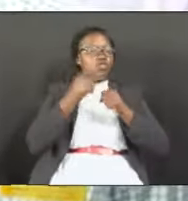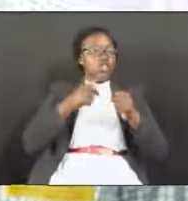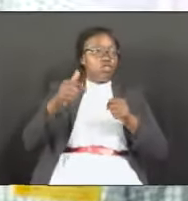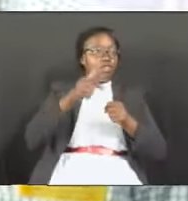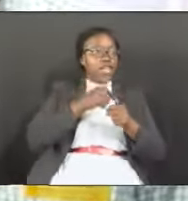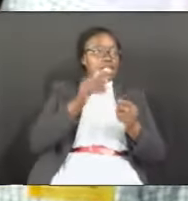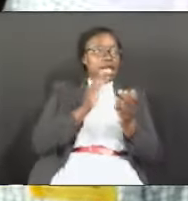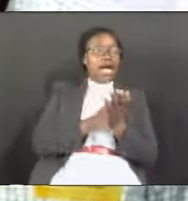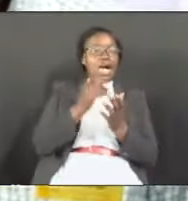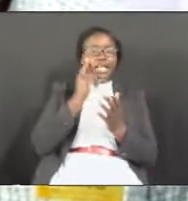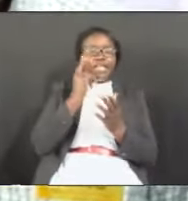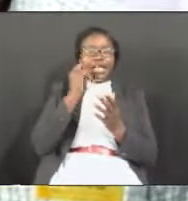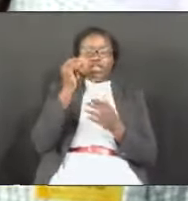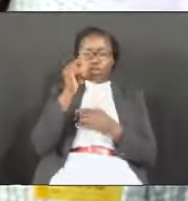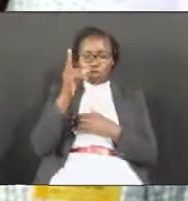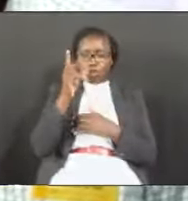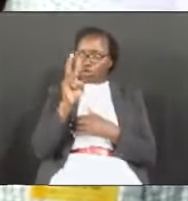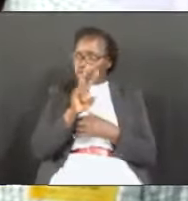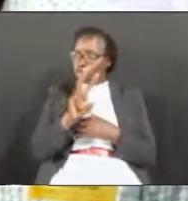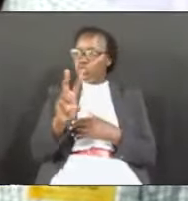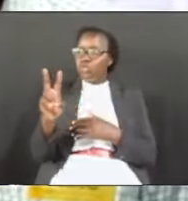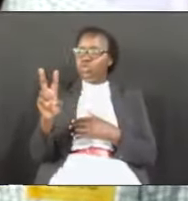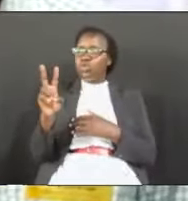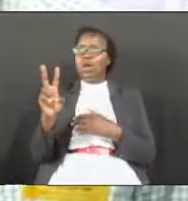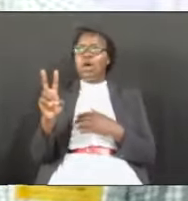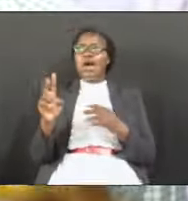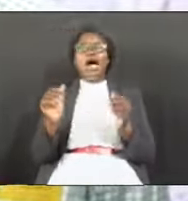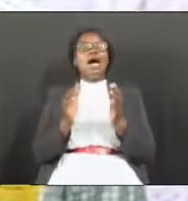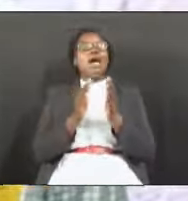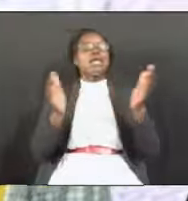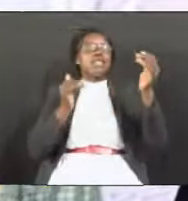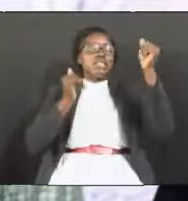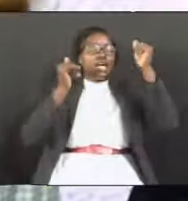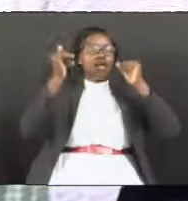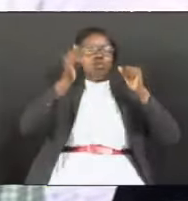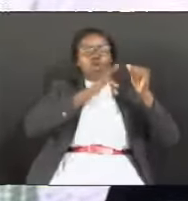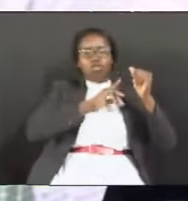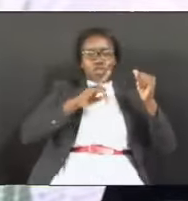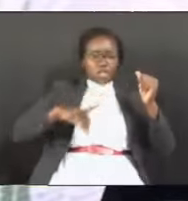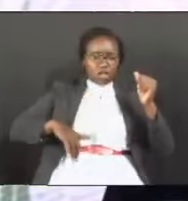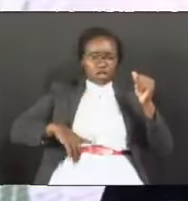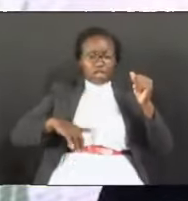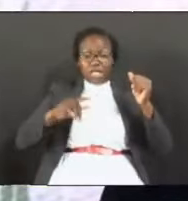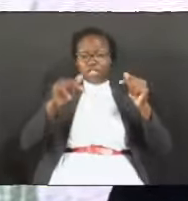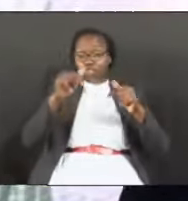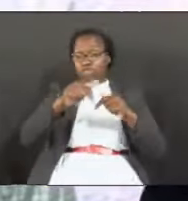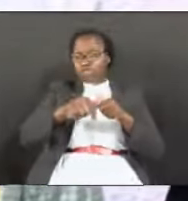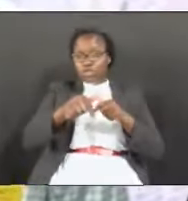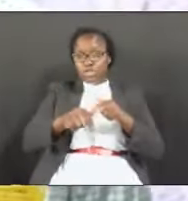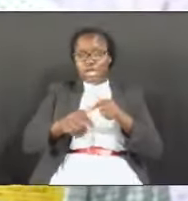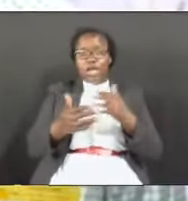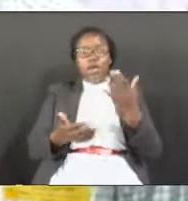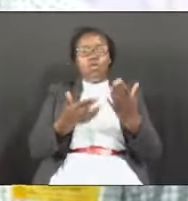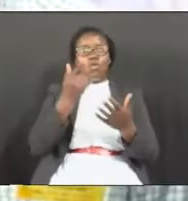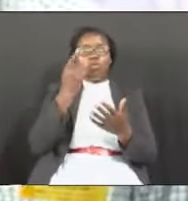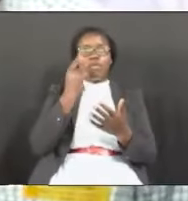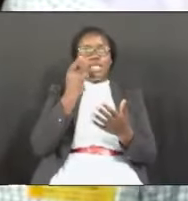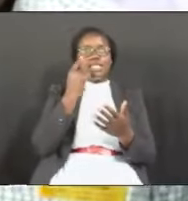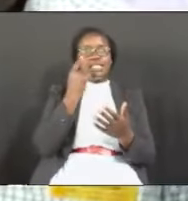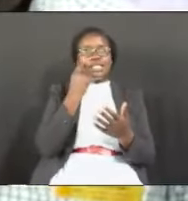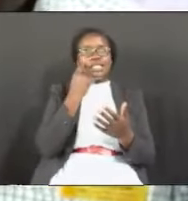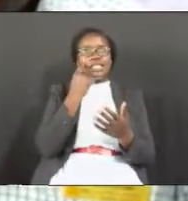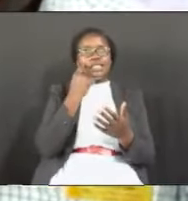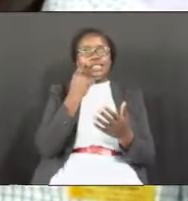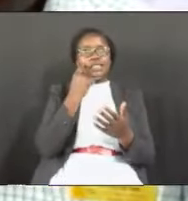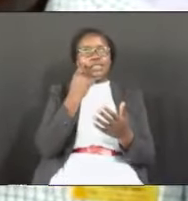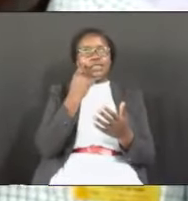his eyes were opened, he saw great army of the Lord, that today we may see